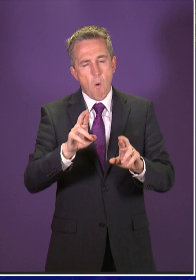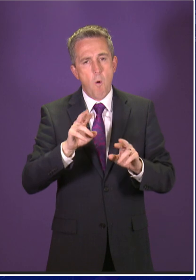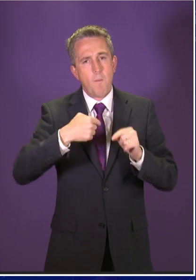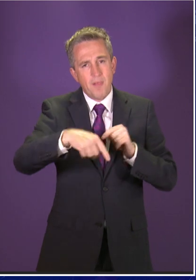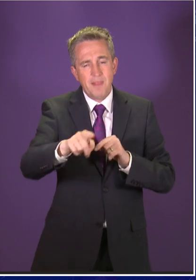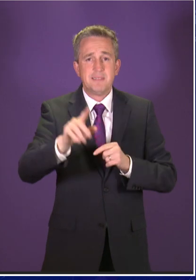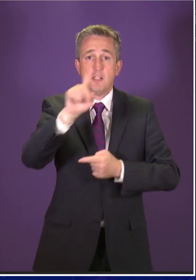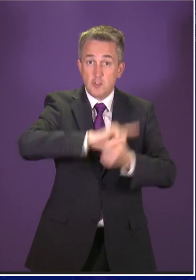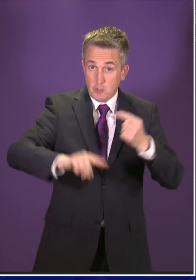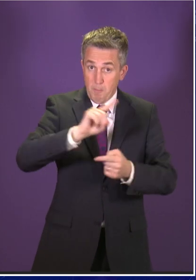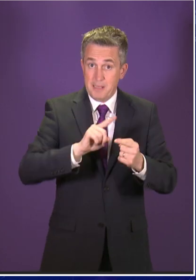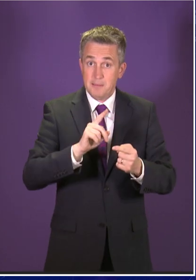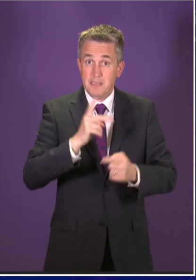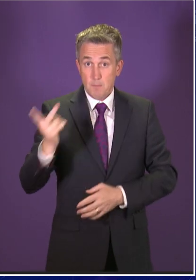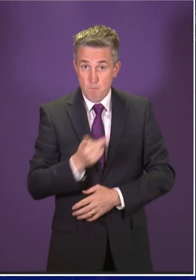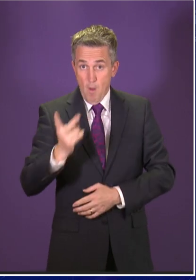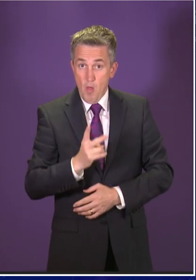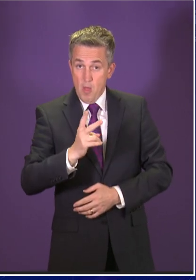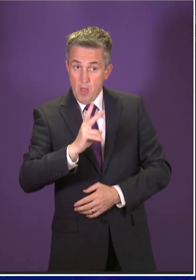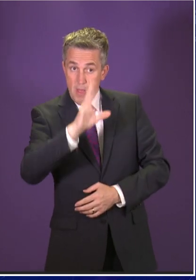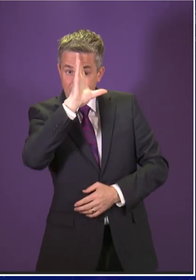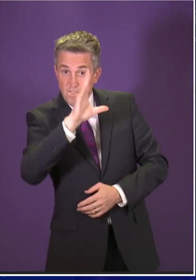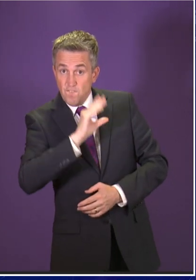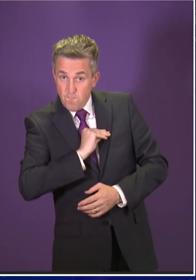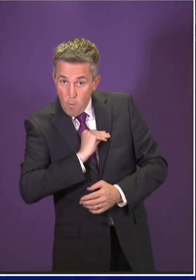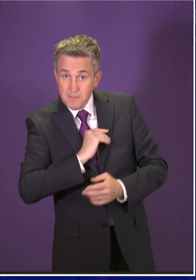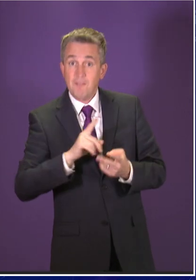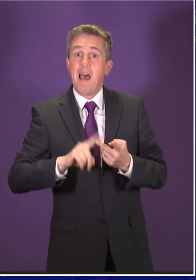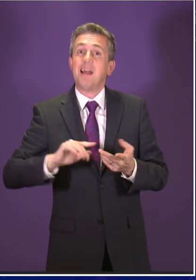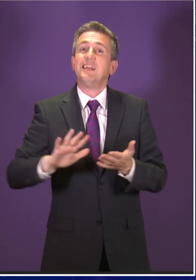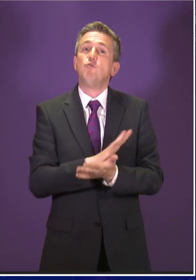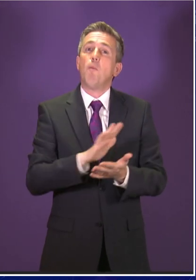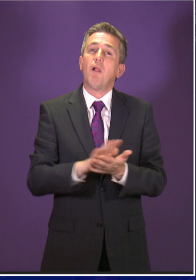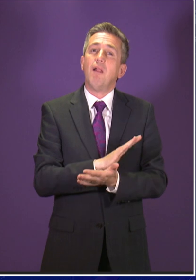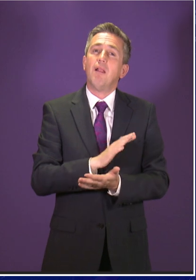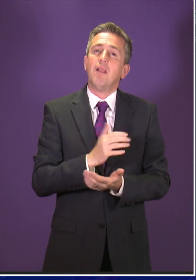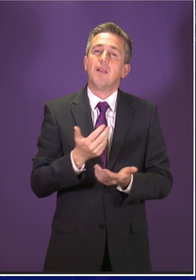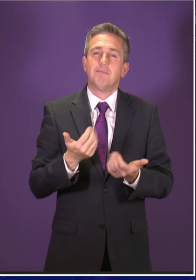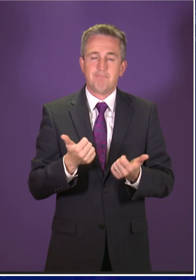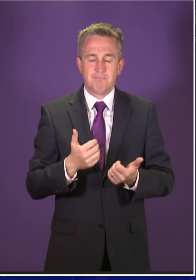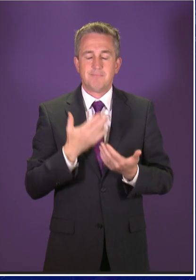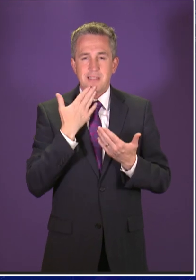summit both informative and perhaps above all else, enjoyable. Thank you very much.